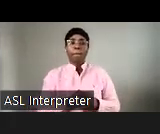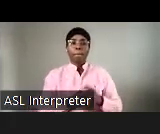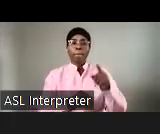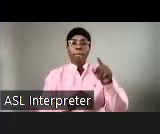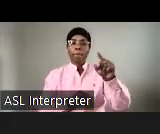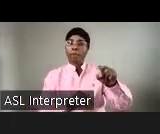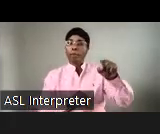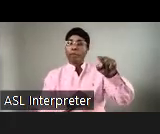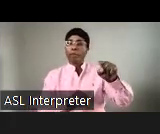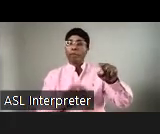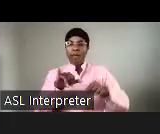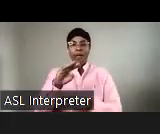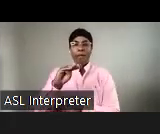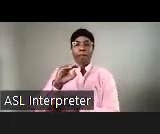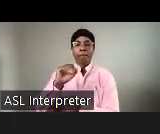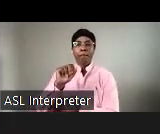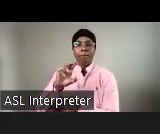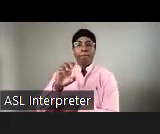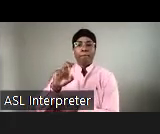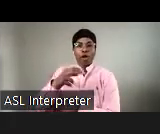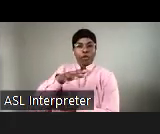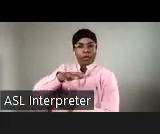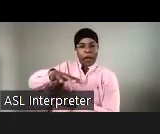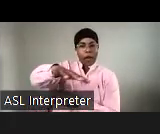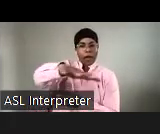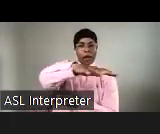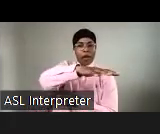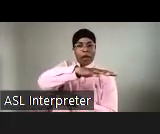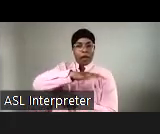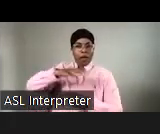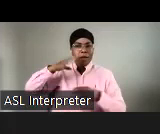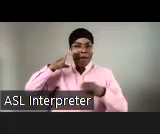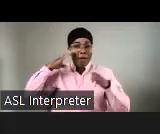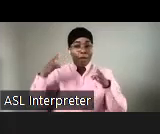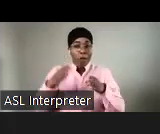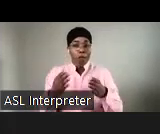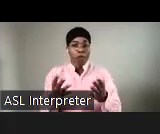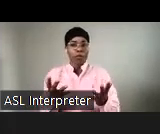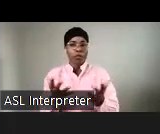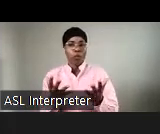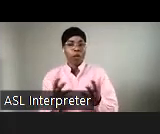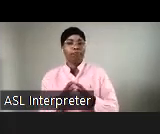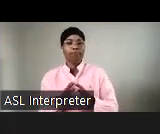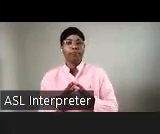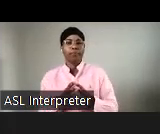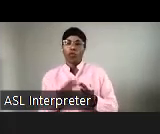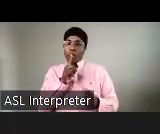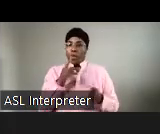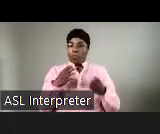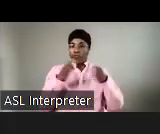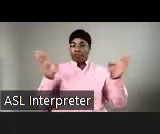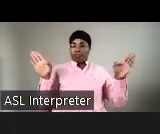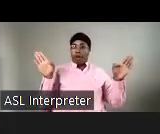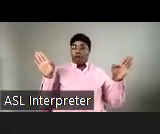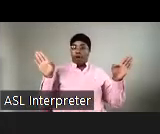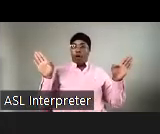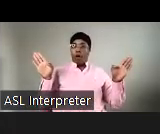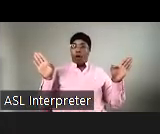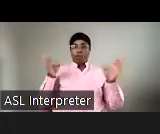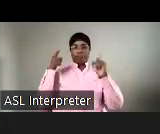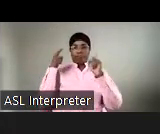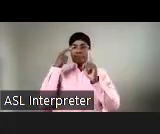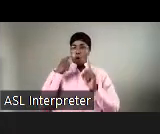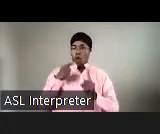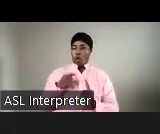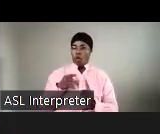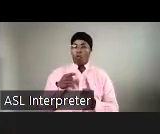ecosystem, we're focused on, their sort of broad ecosystem objectives, which I think connect very nicely